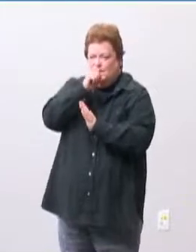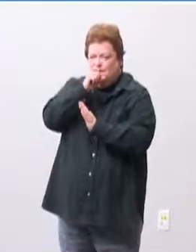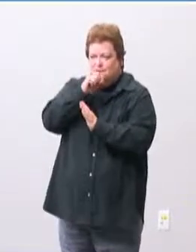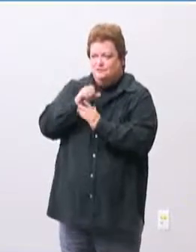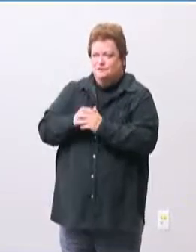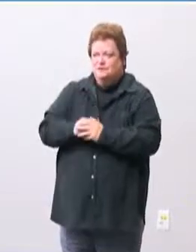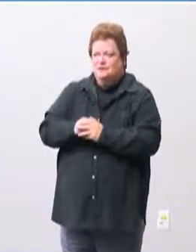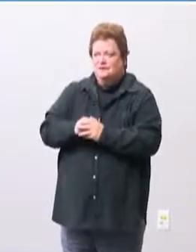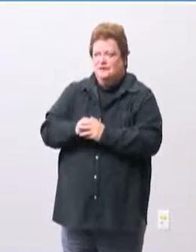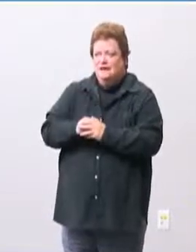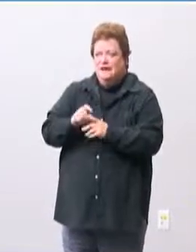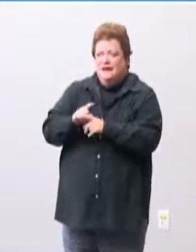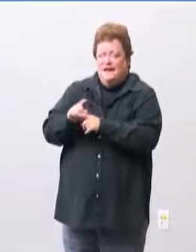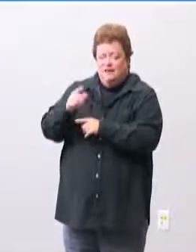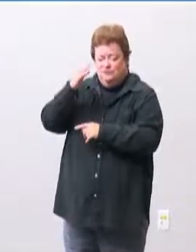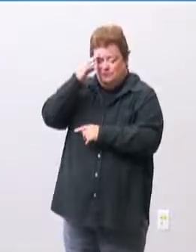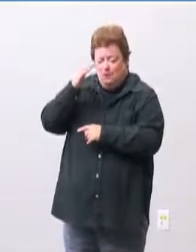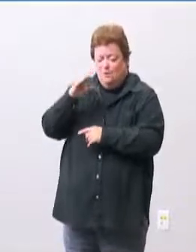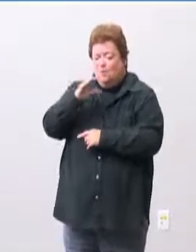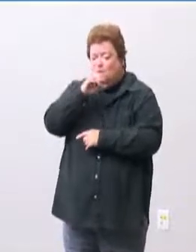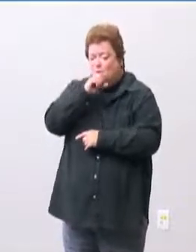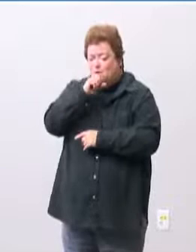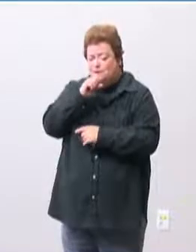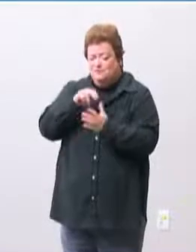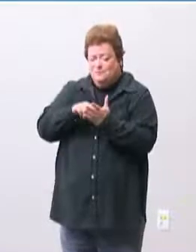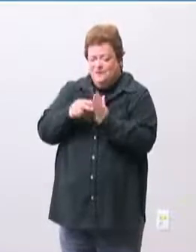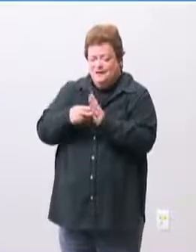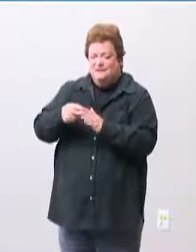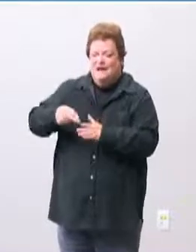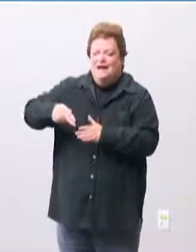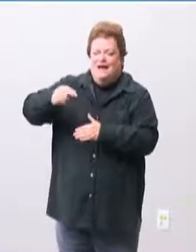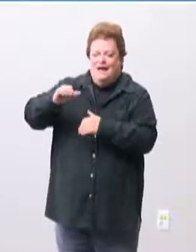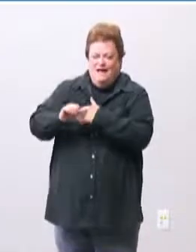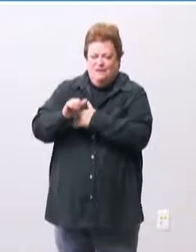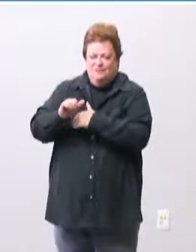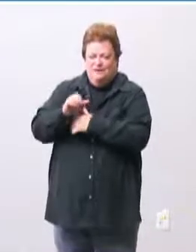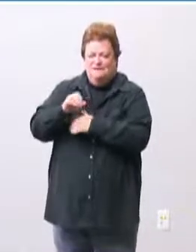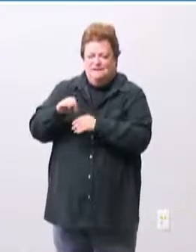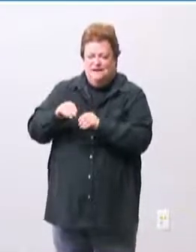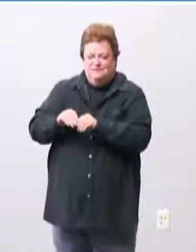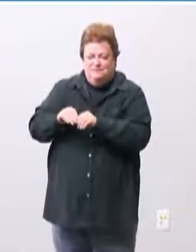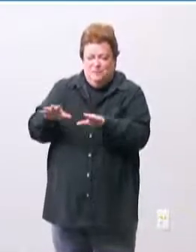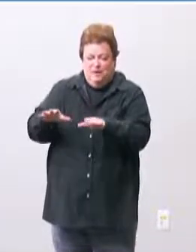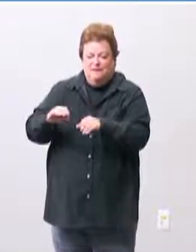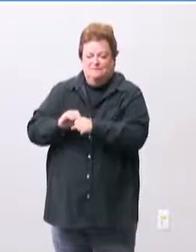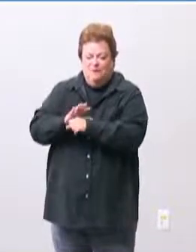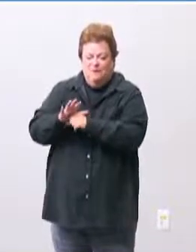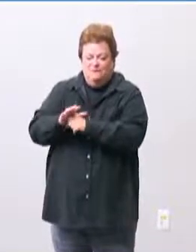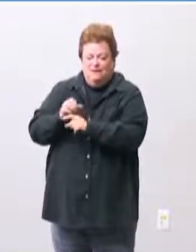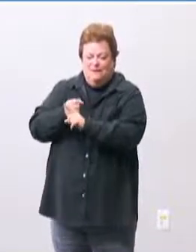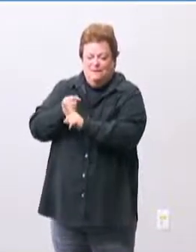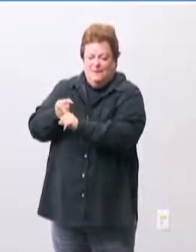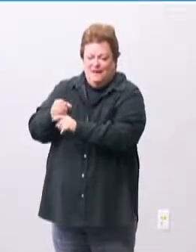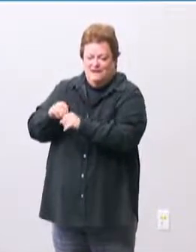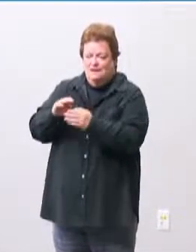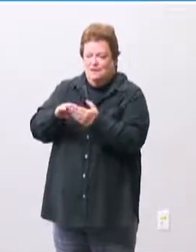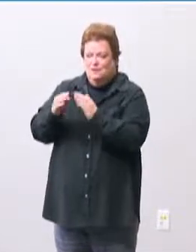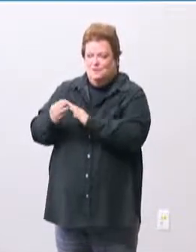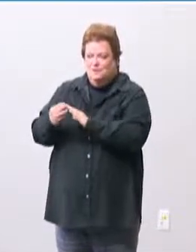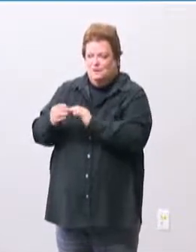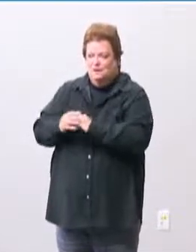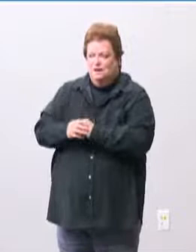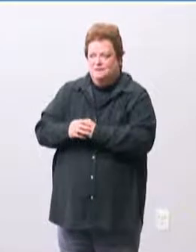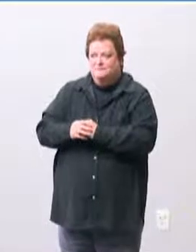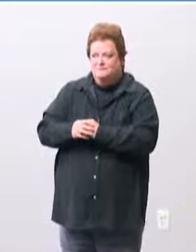category. And as you know, orange means there is a high risk of COVID-19 spread and impact in the community.